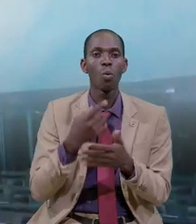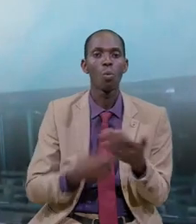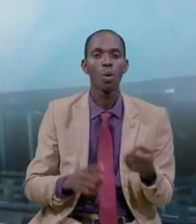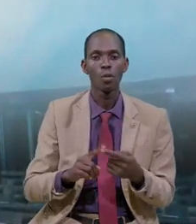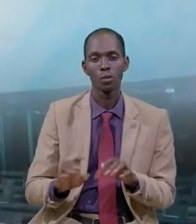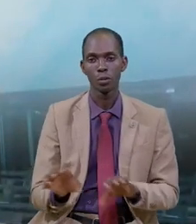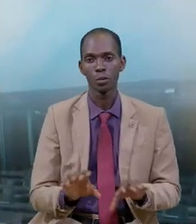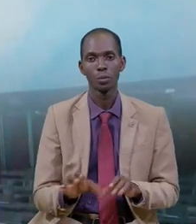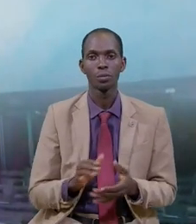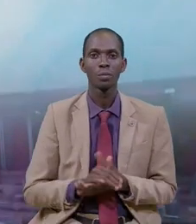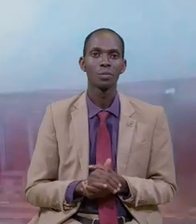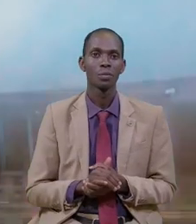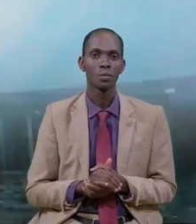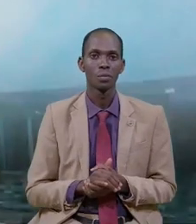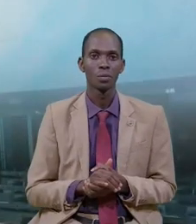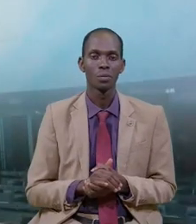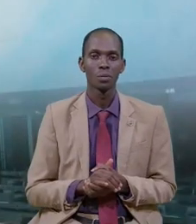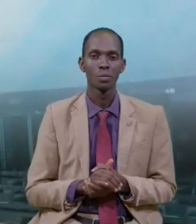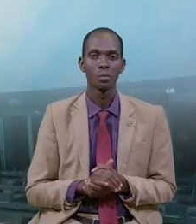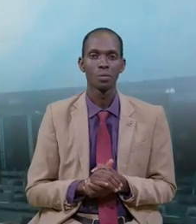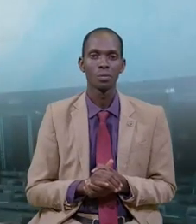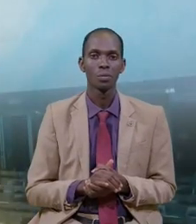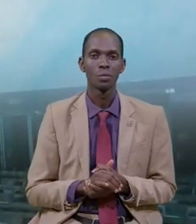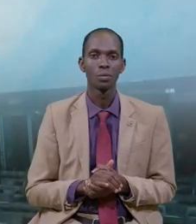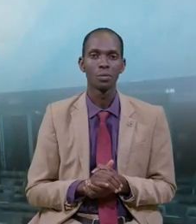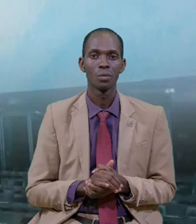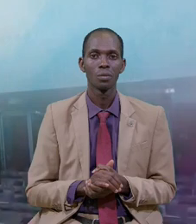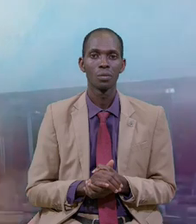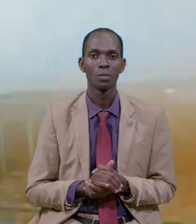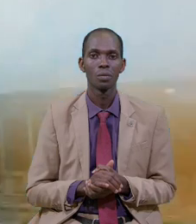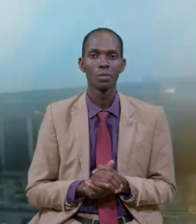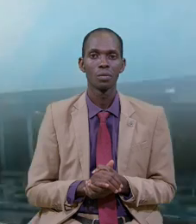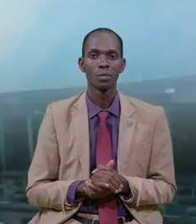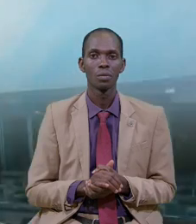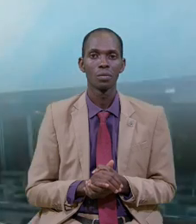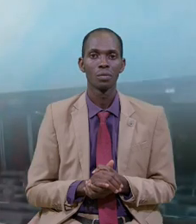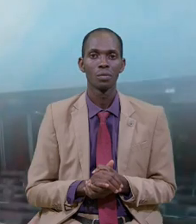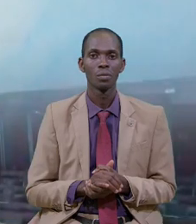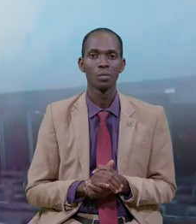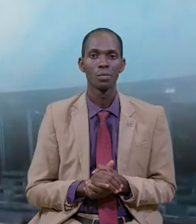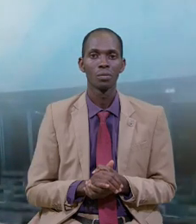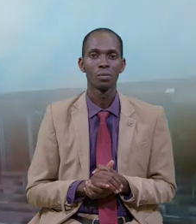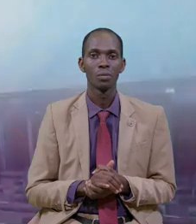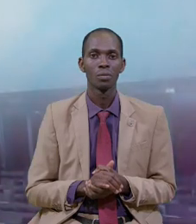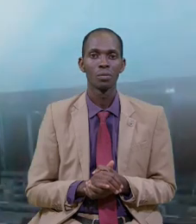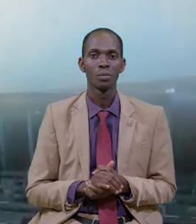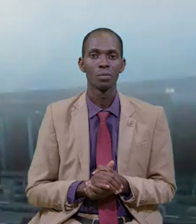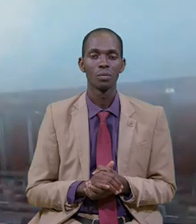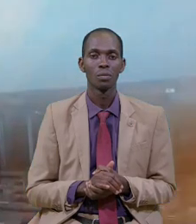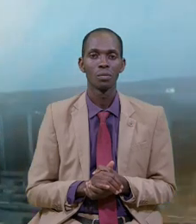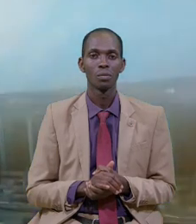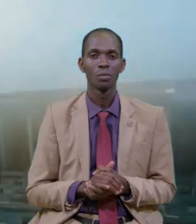les détails et le lieu où se tiendra donc ce rallye des convertis le dimanche